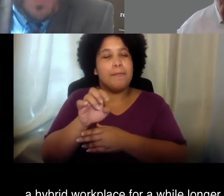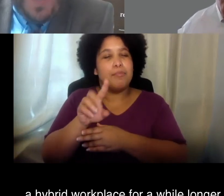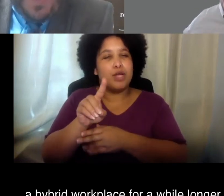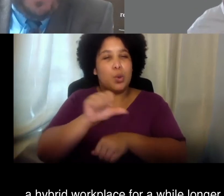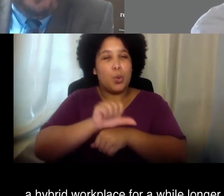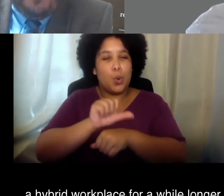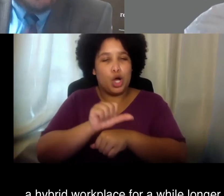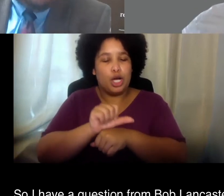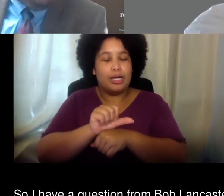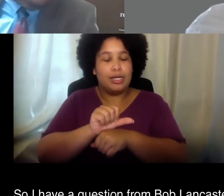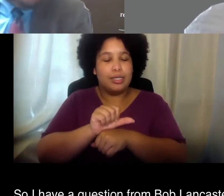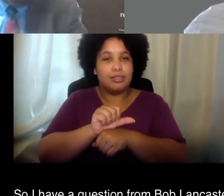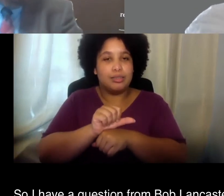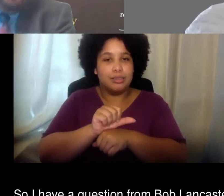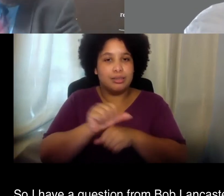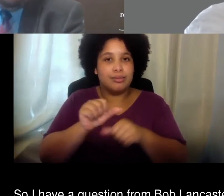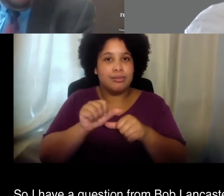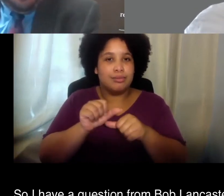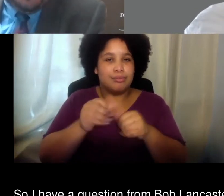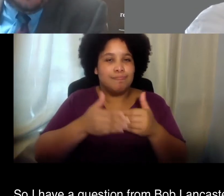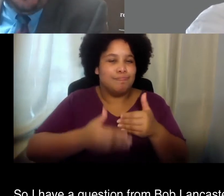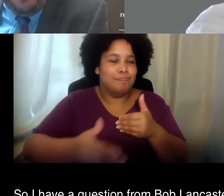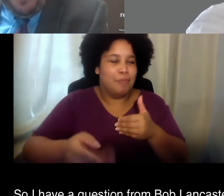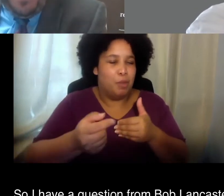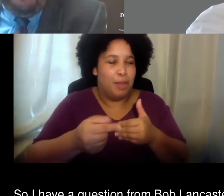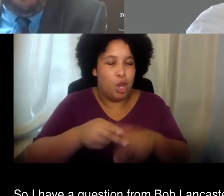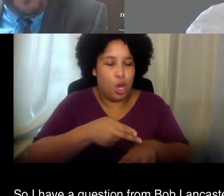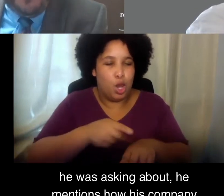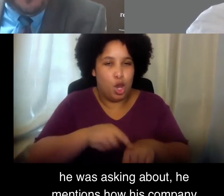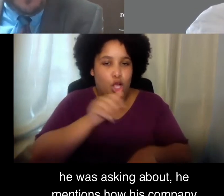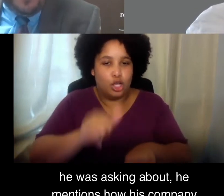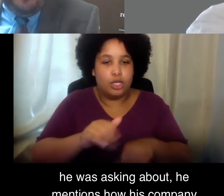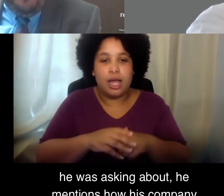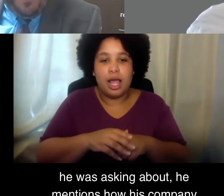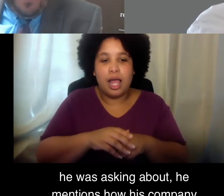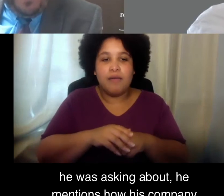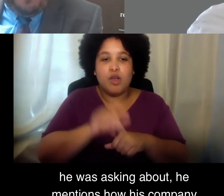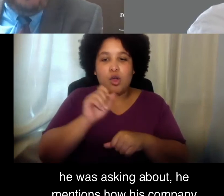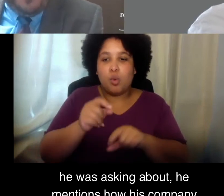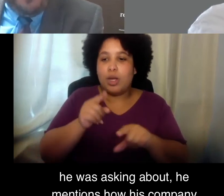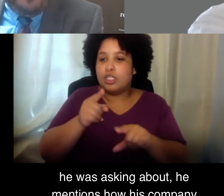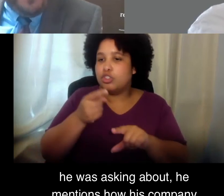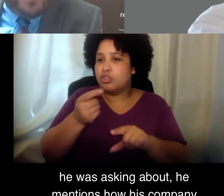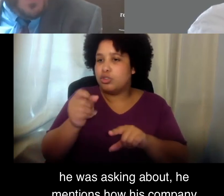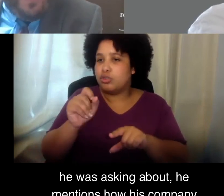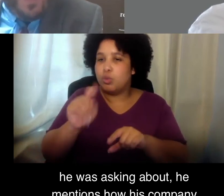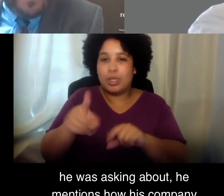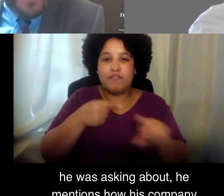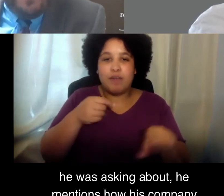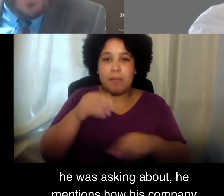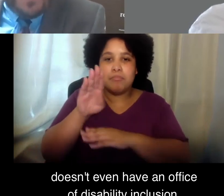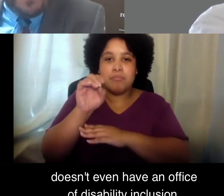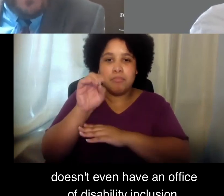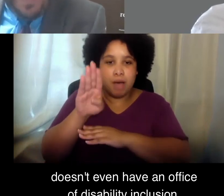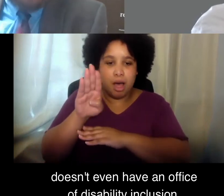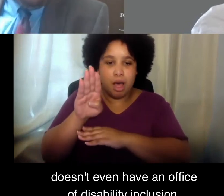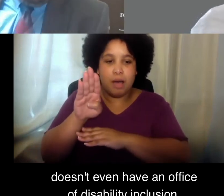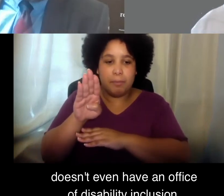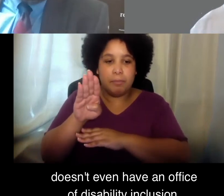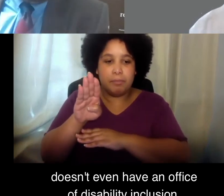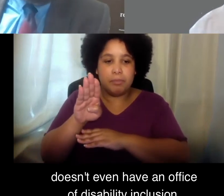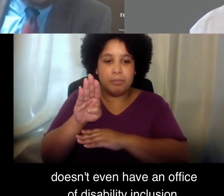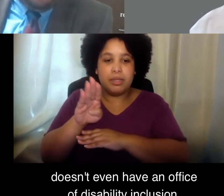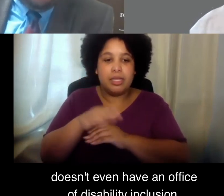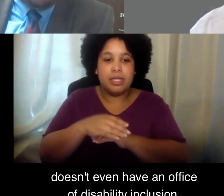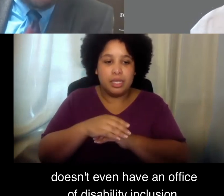longer. So we have a question from Bob Lancaster, who's asking about, he mentions how his company doesn't even have an Office